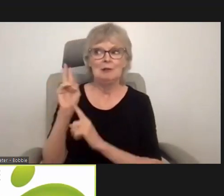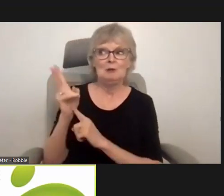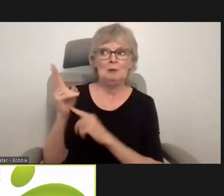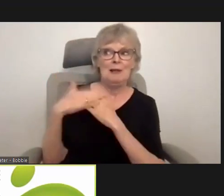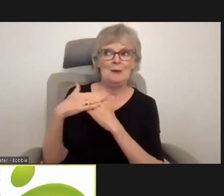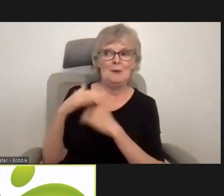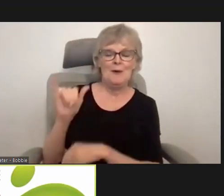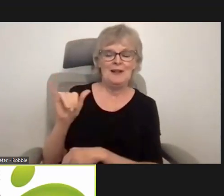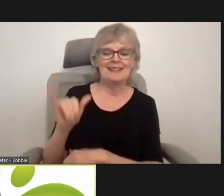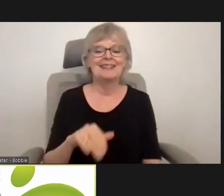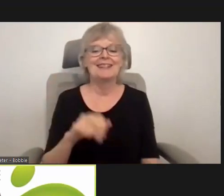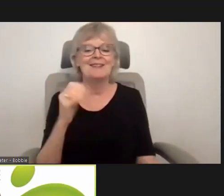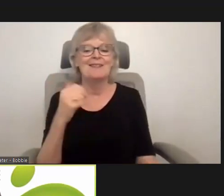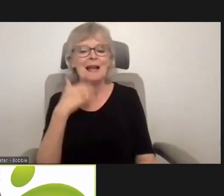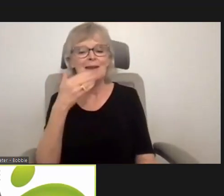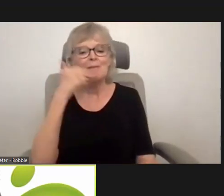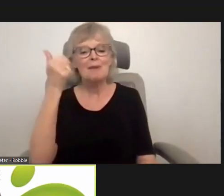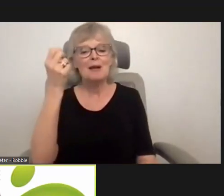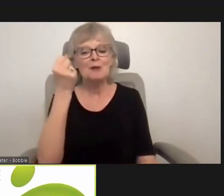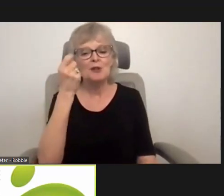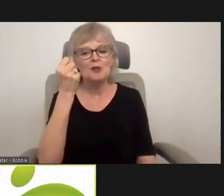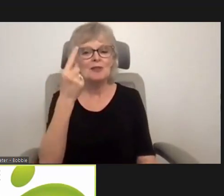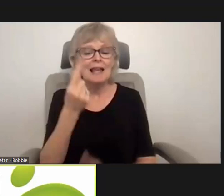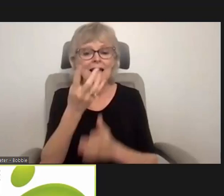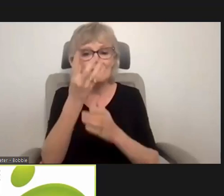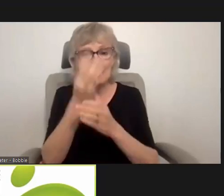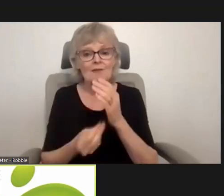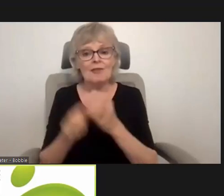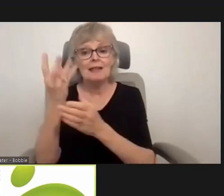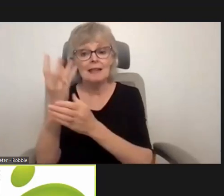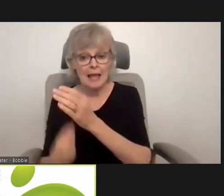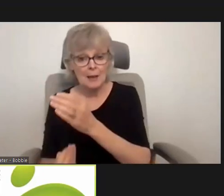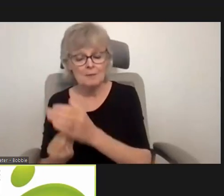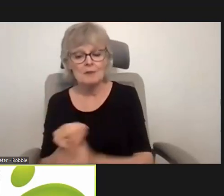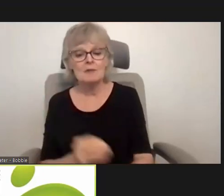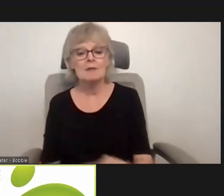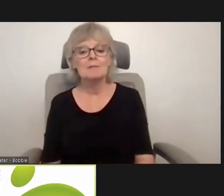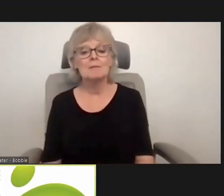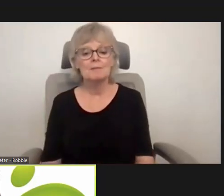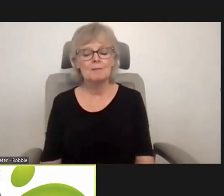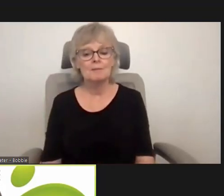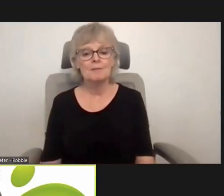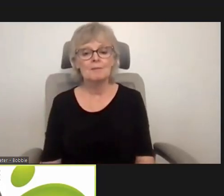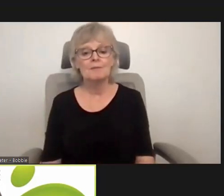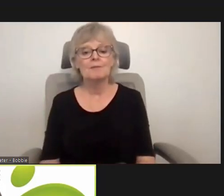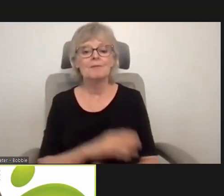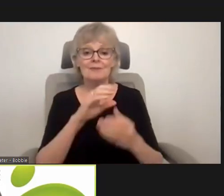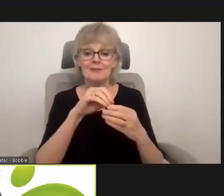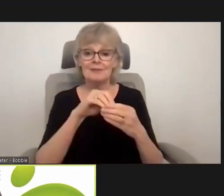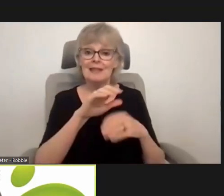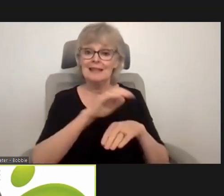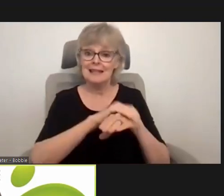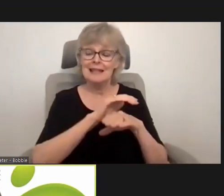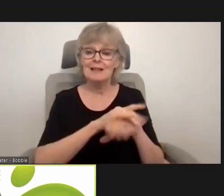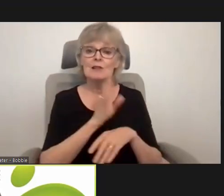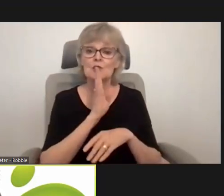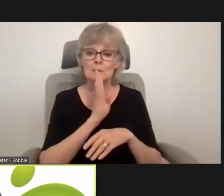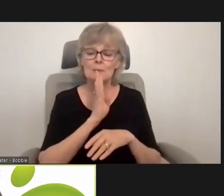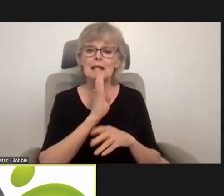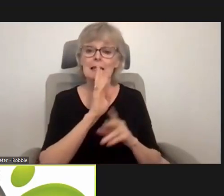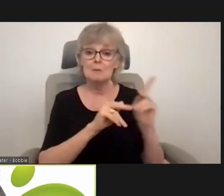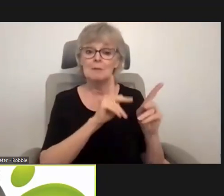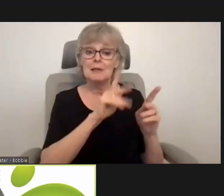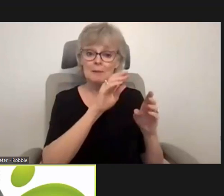We definitely have a better understanding of the gaps, not just in the English-speaking population of Delaware, but